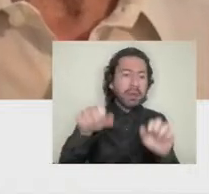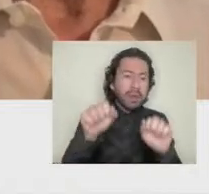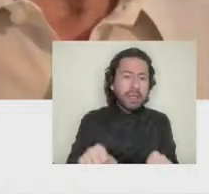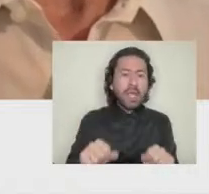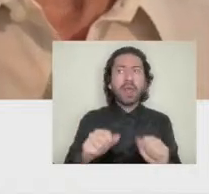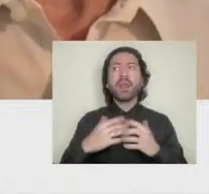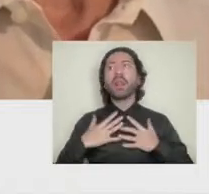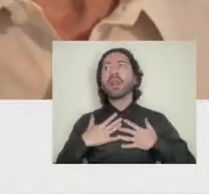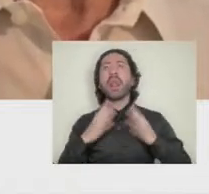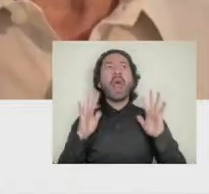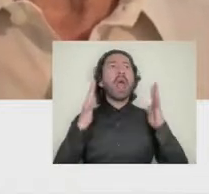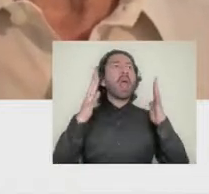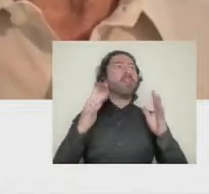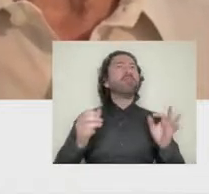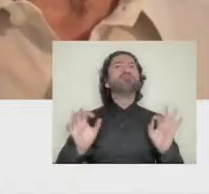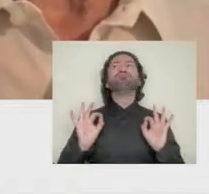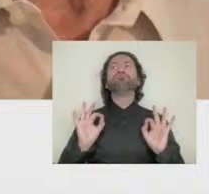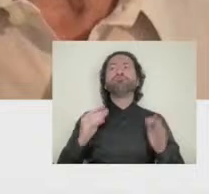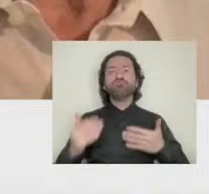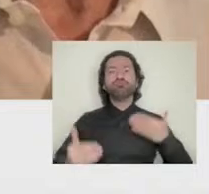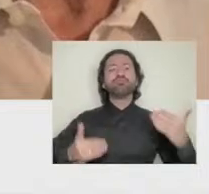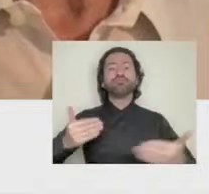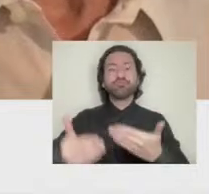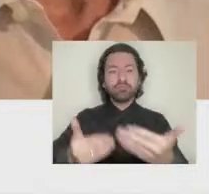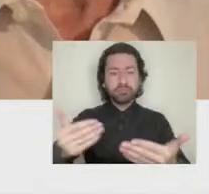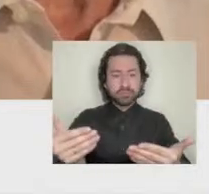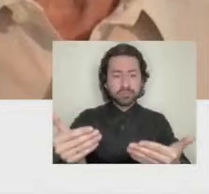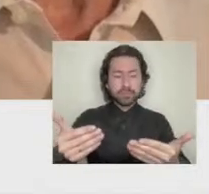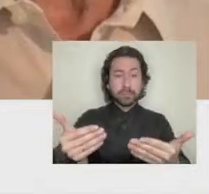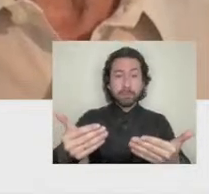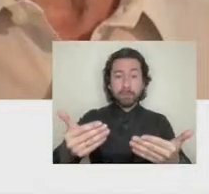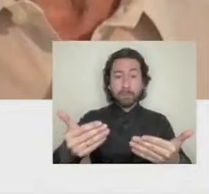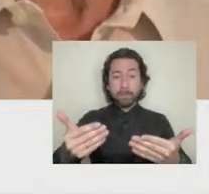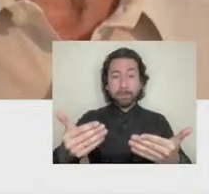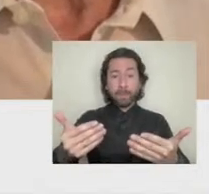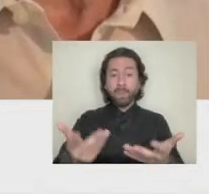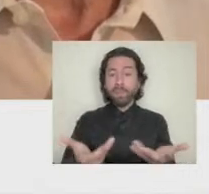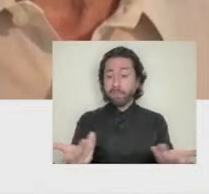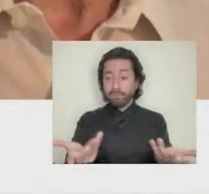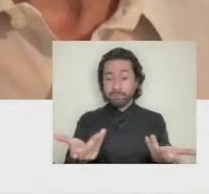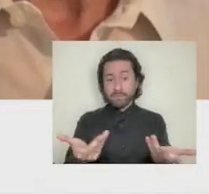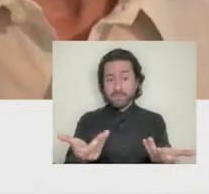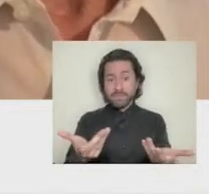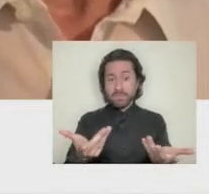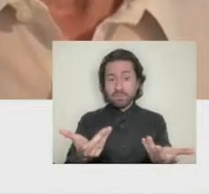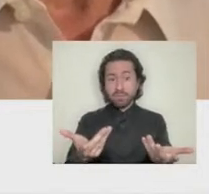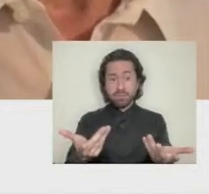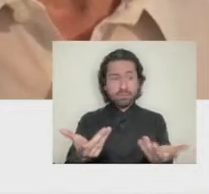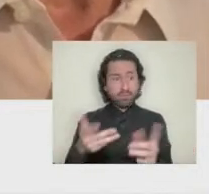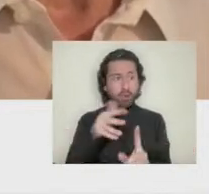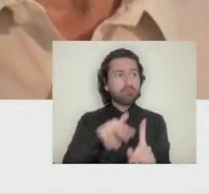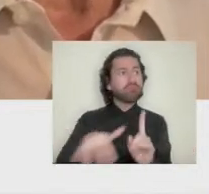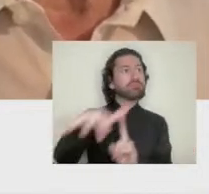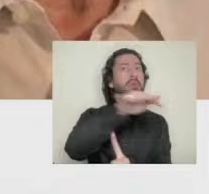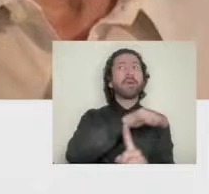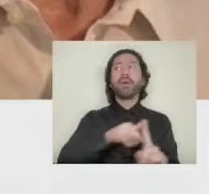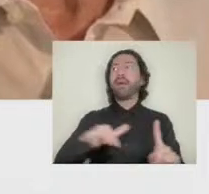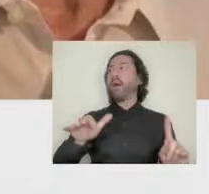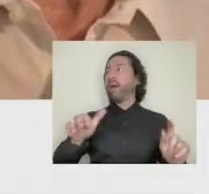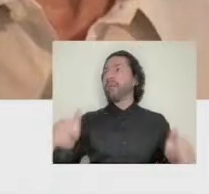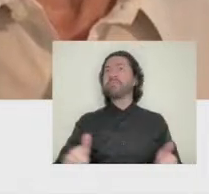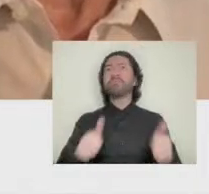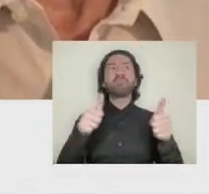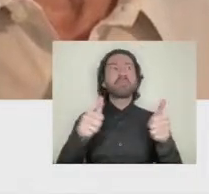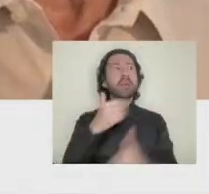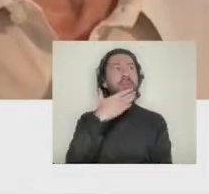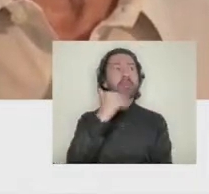health and narrower health inequalities. Let me show you an example of